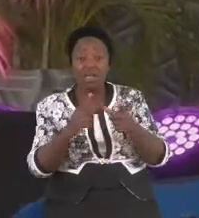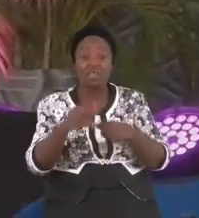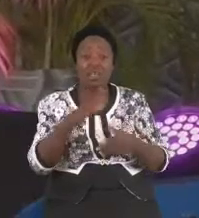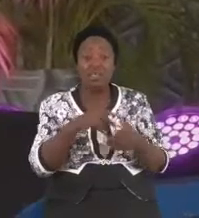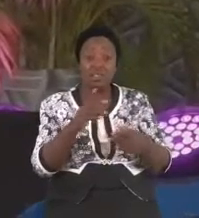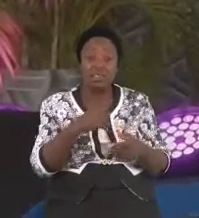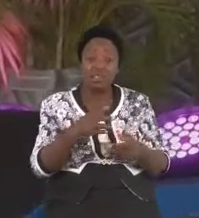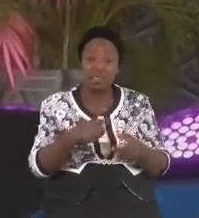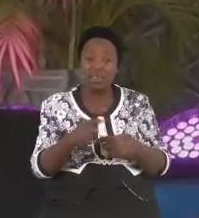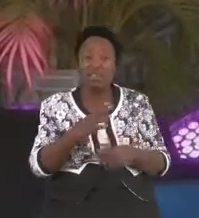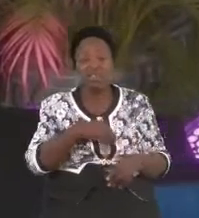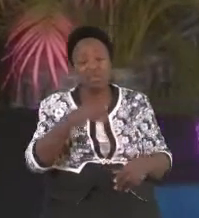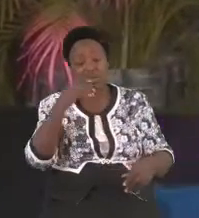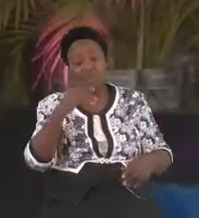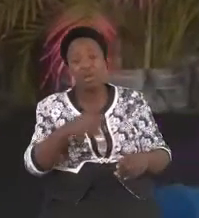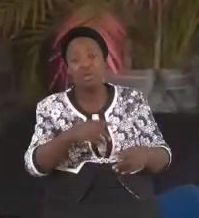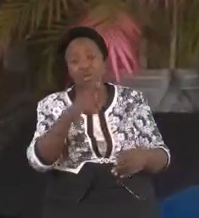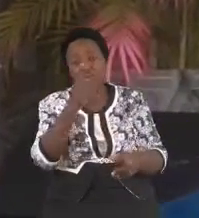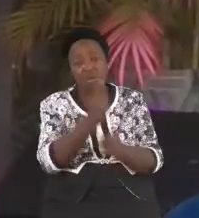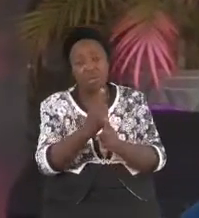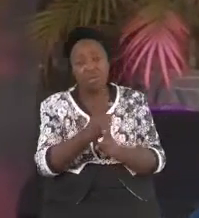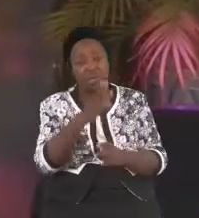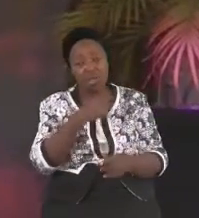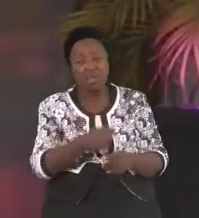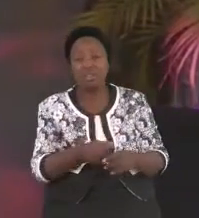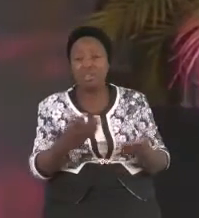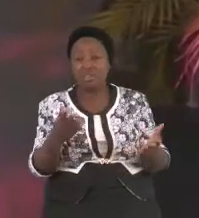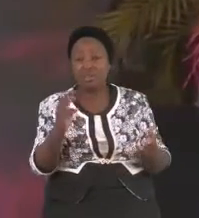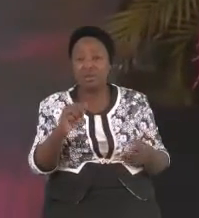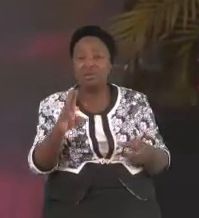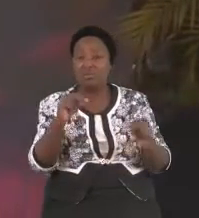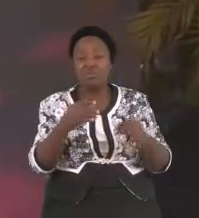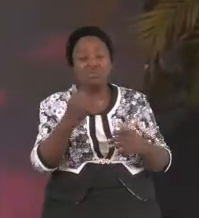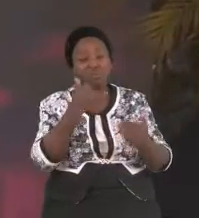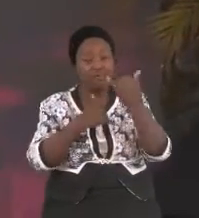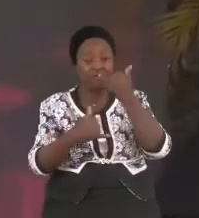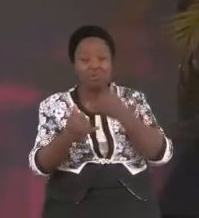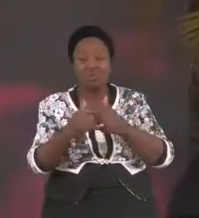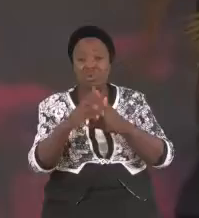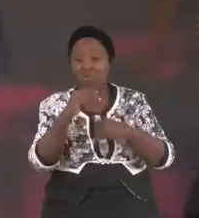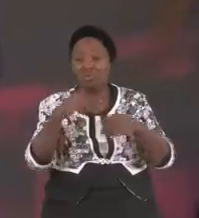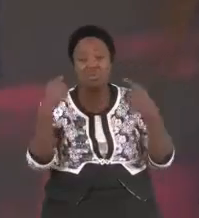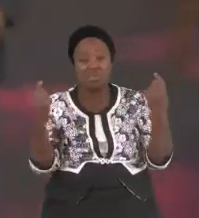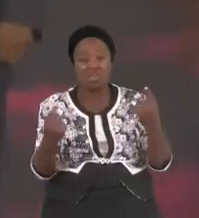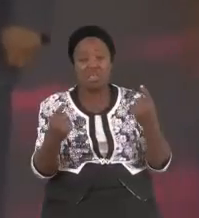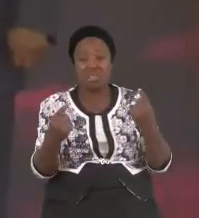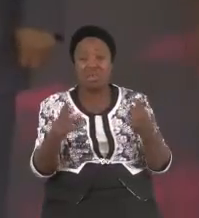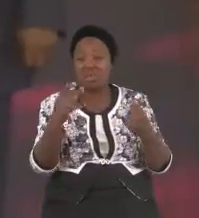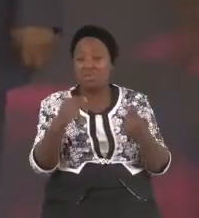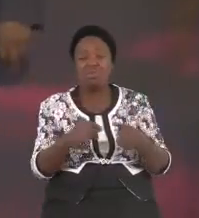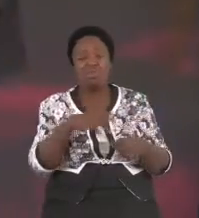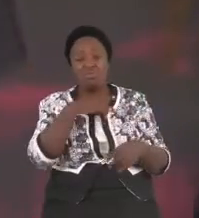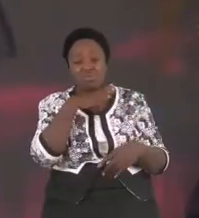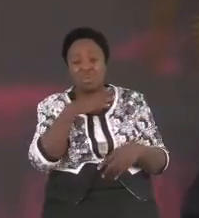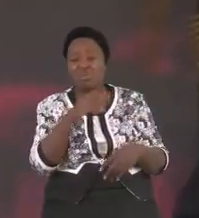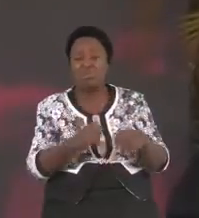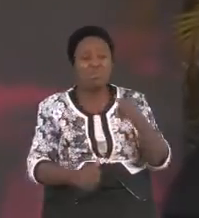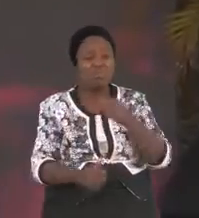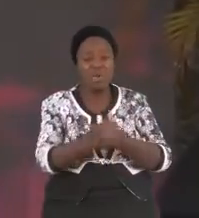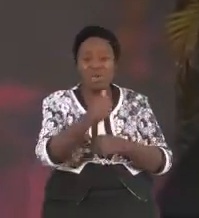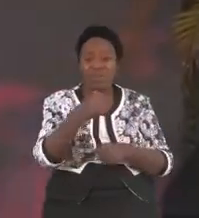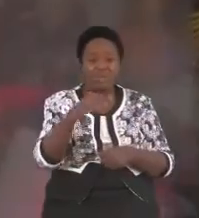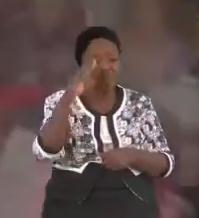god no fault no sin no sport no blame of his own